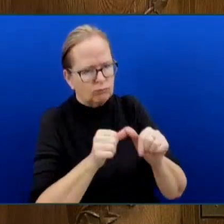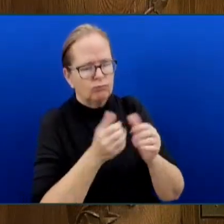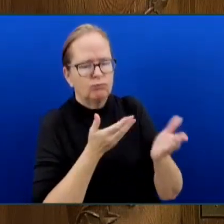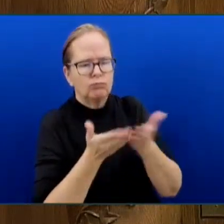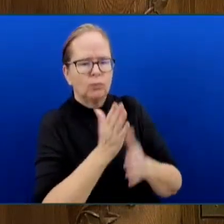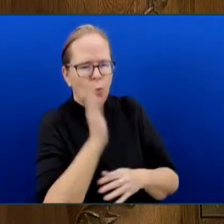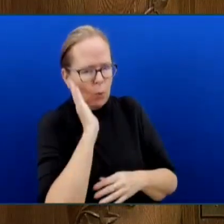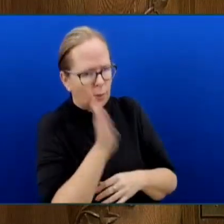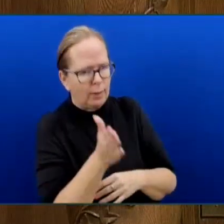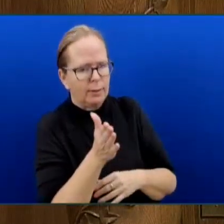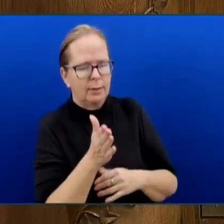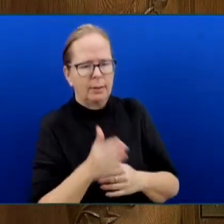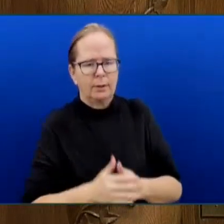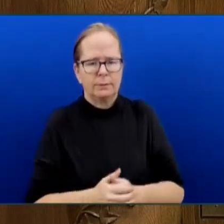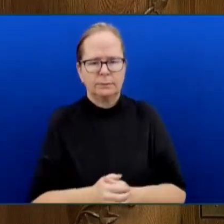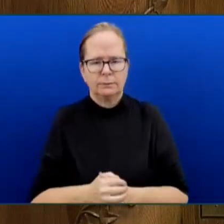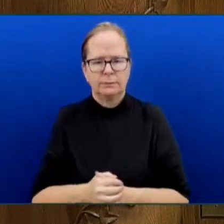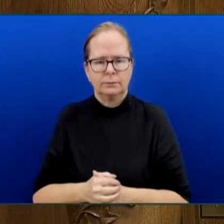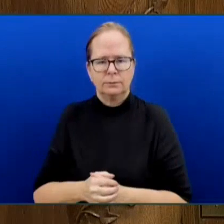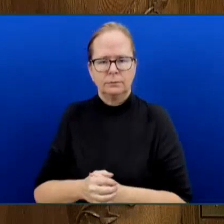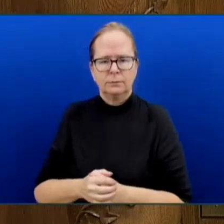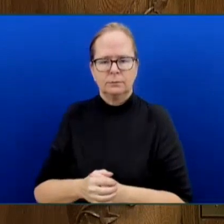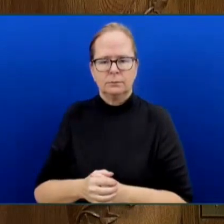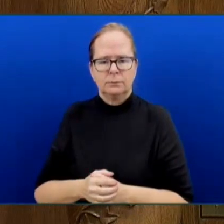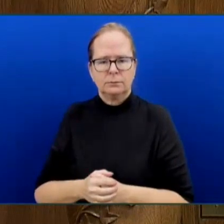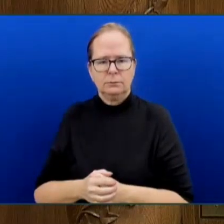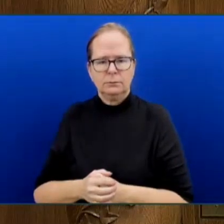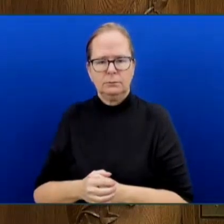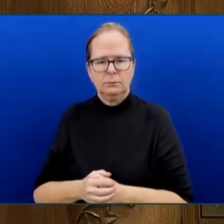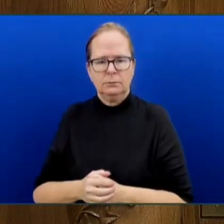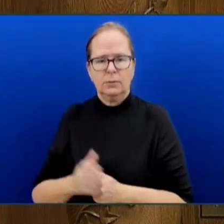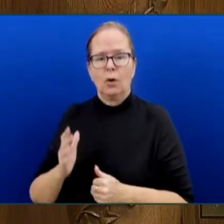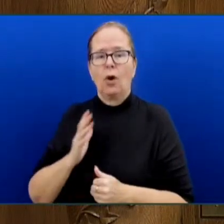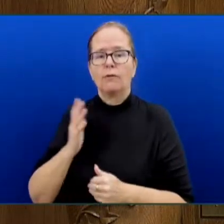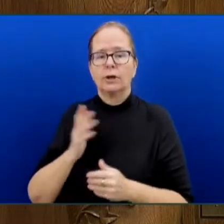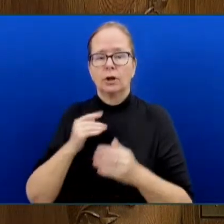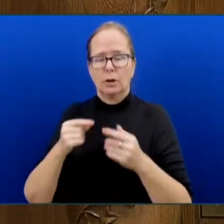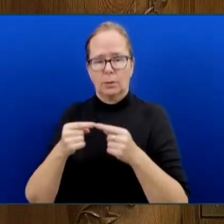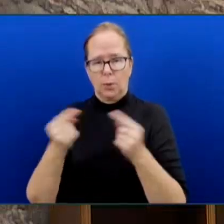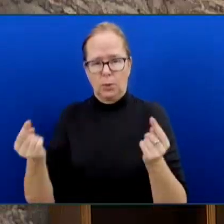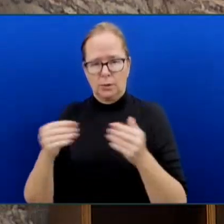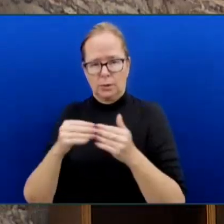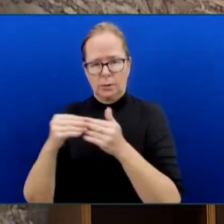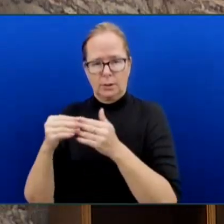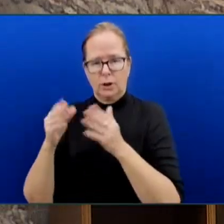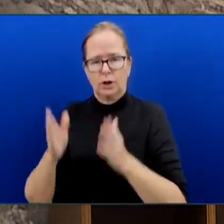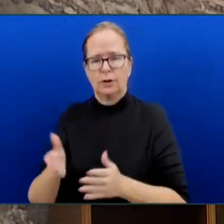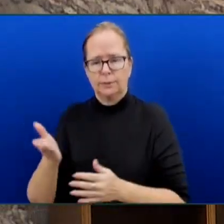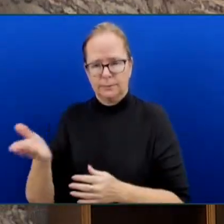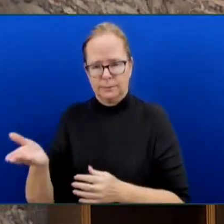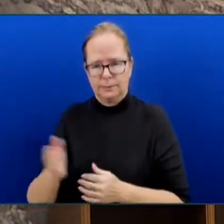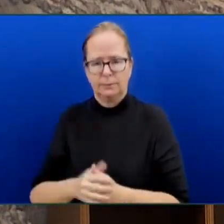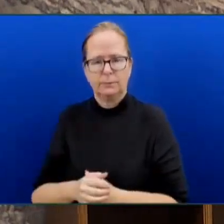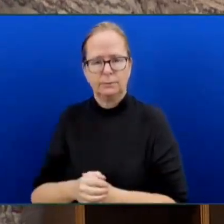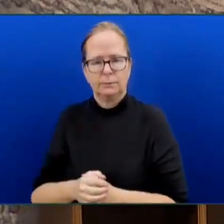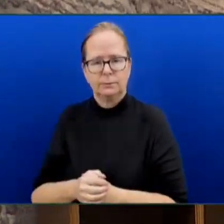House Leader of the Official Opposition. Thank you, Mr. Speaker. After 7 years and 2 elections, BC...